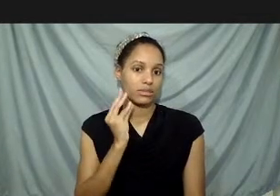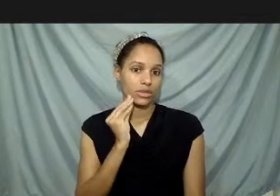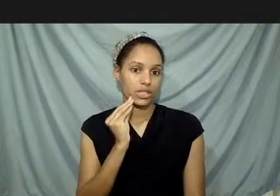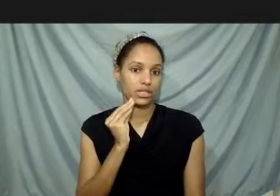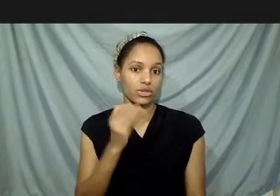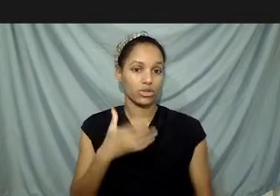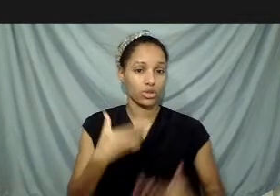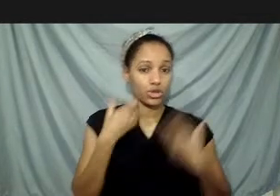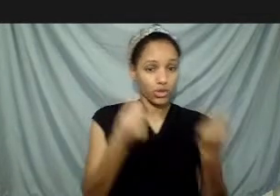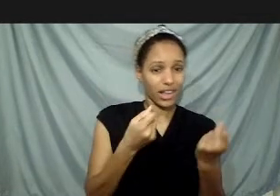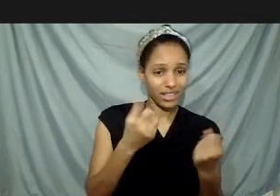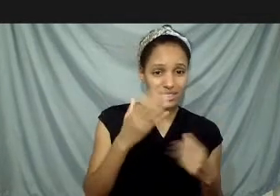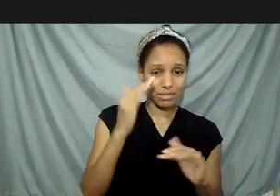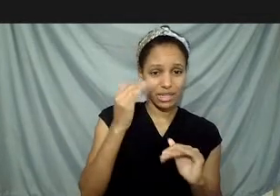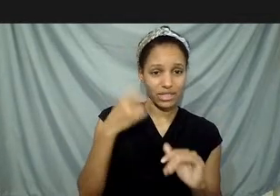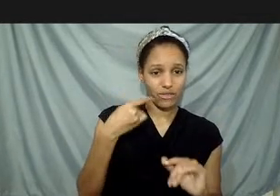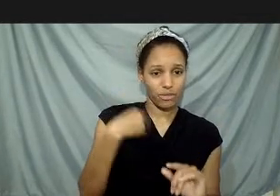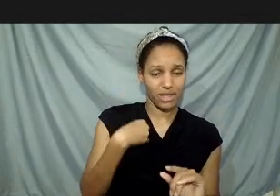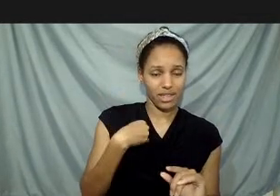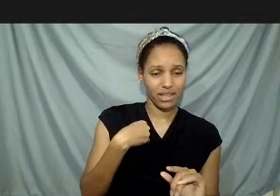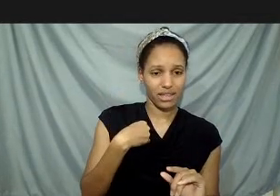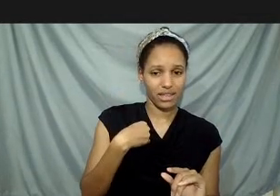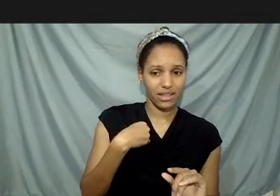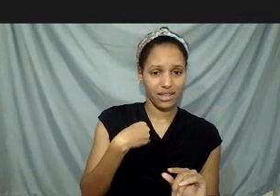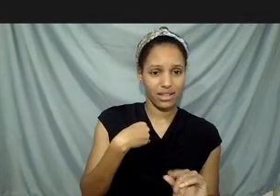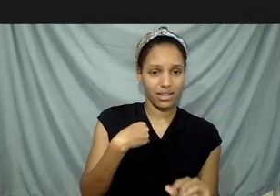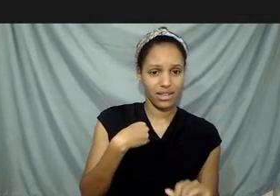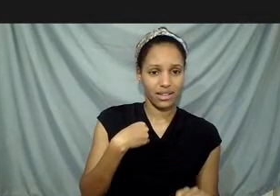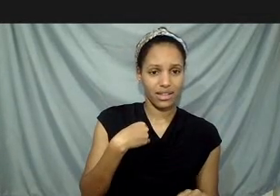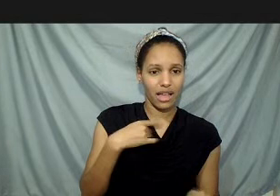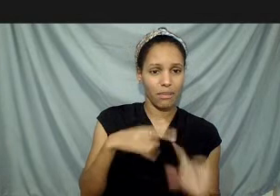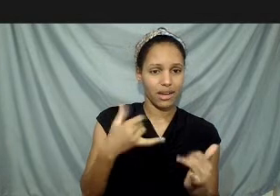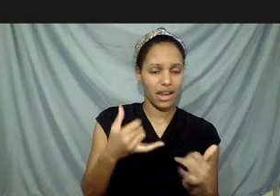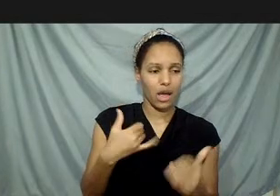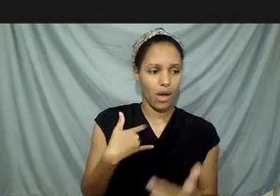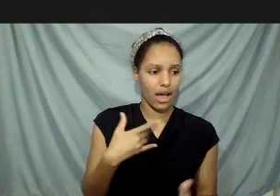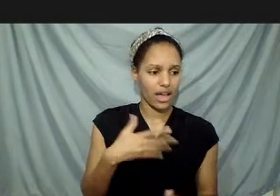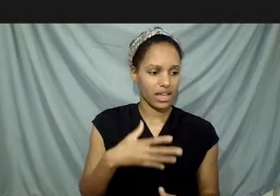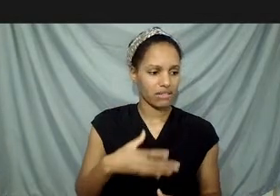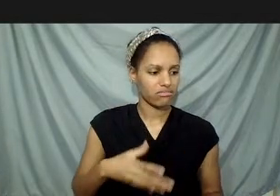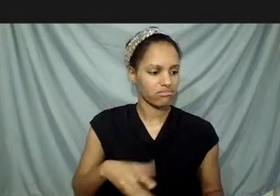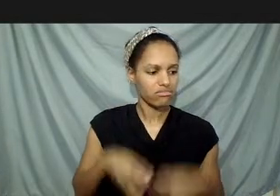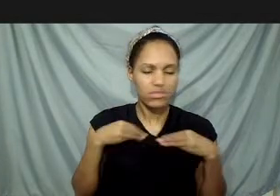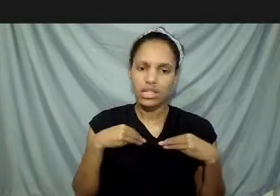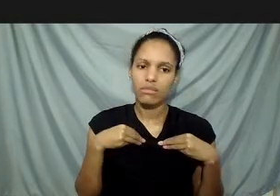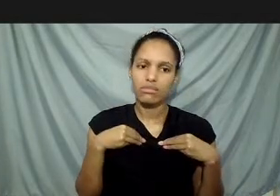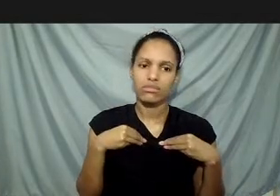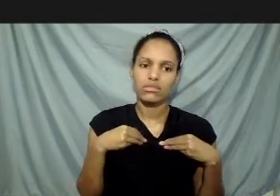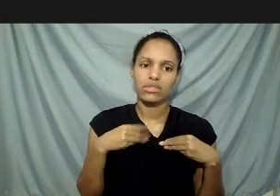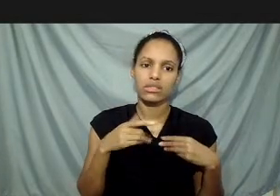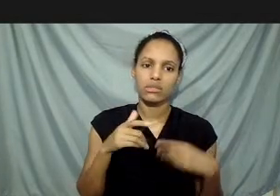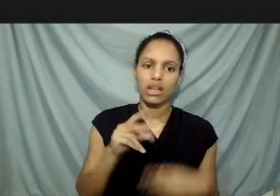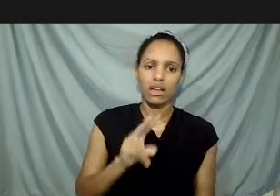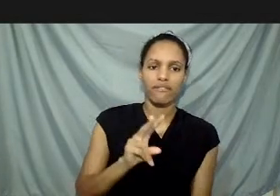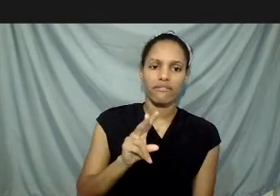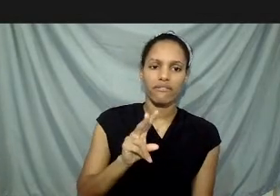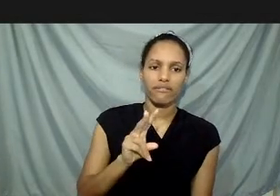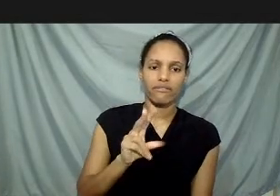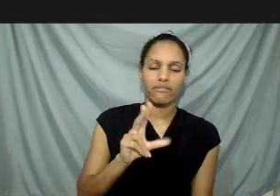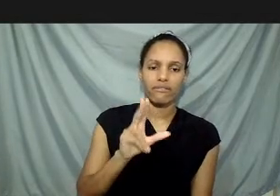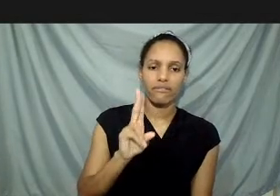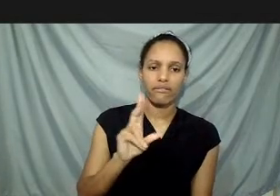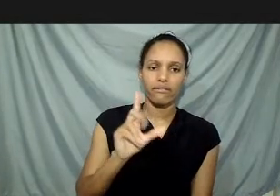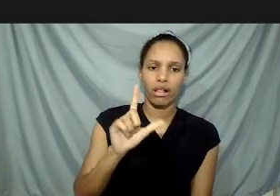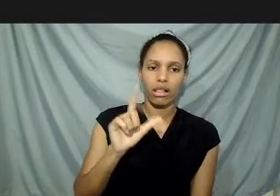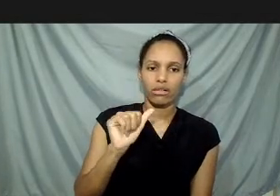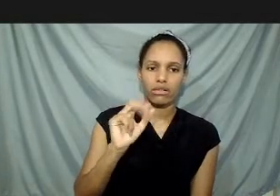and now I've embraced vulnerability because I feel like sometimes when people call me strong, I'm